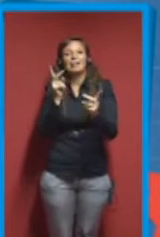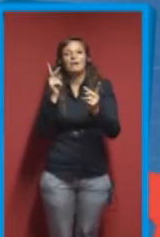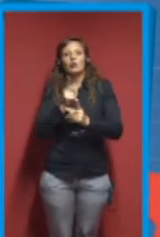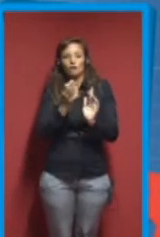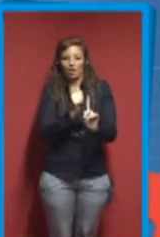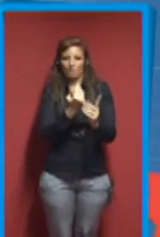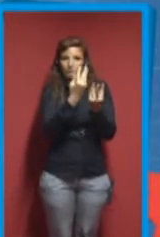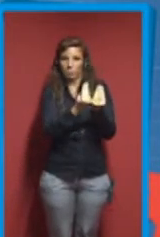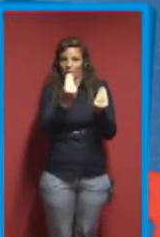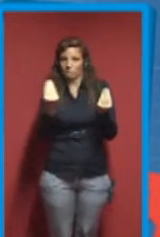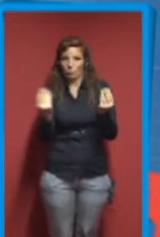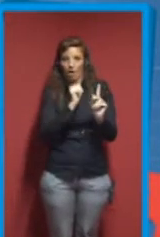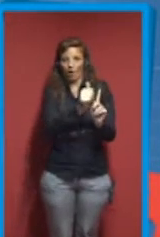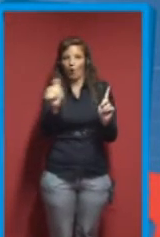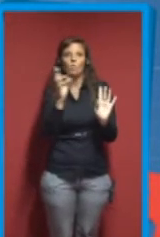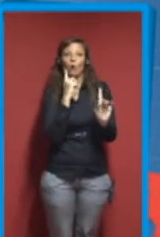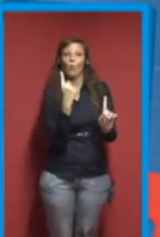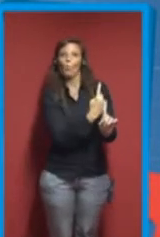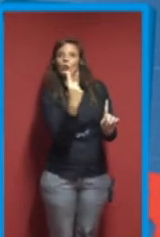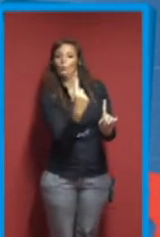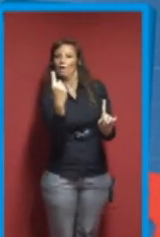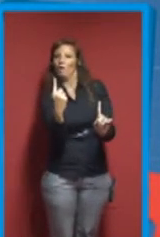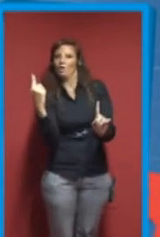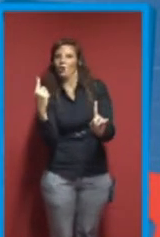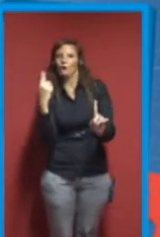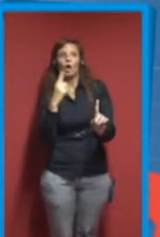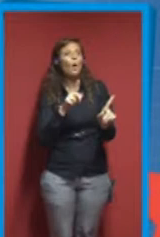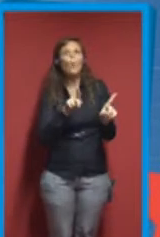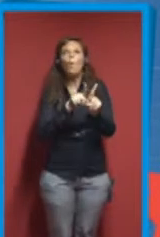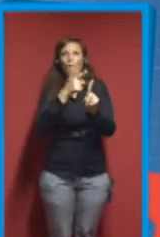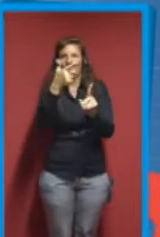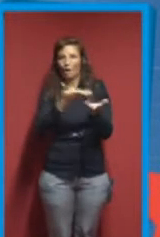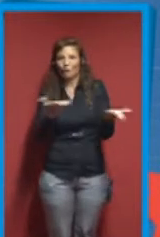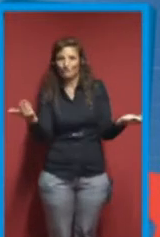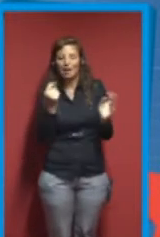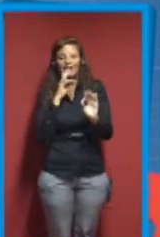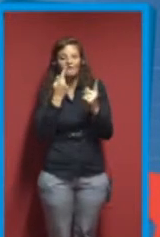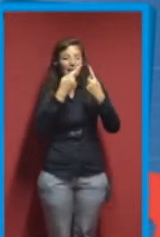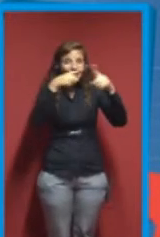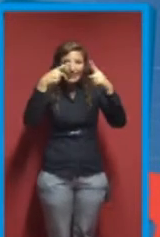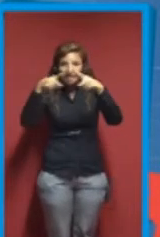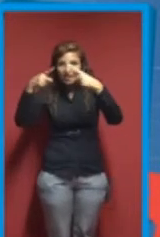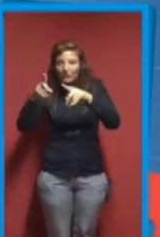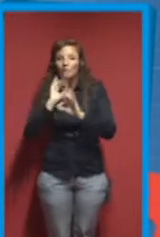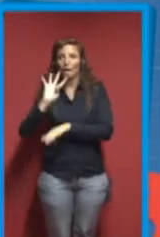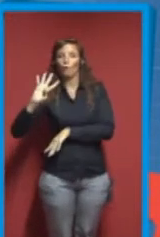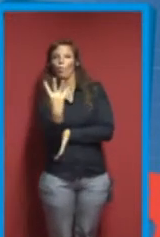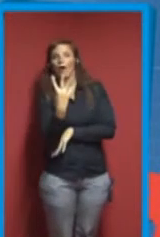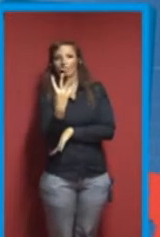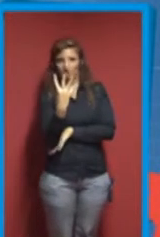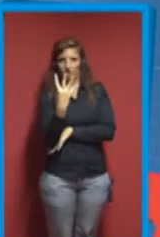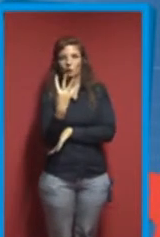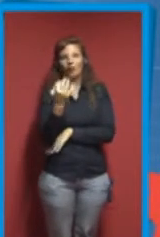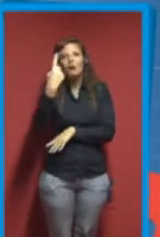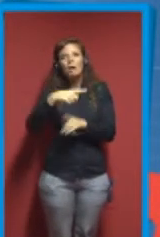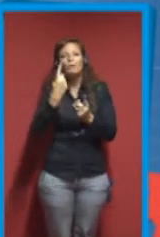kid or the adult who made that doll. These four are the non-player characters from our game, all of